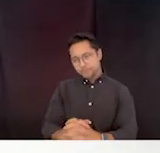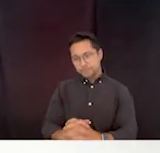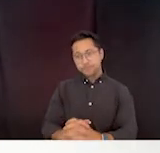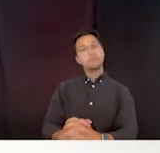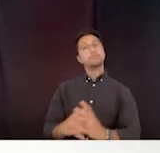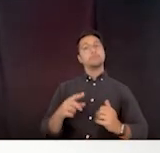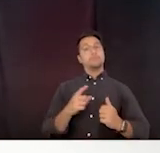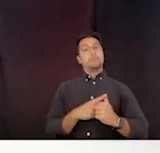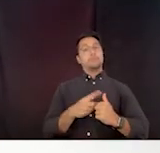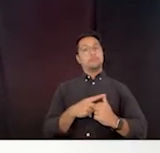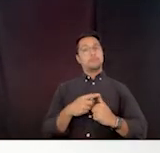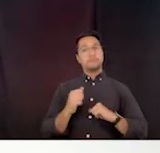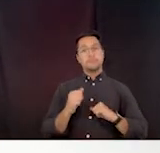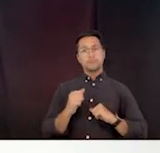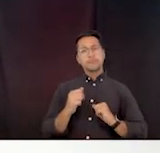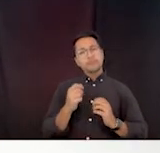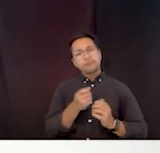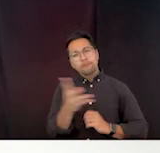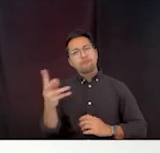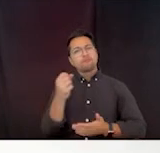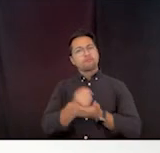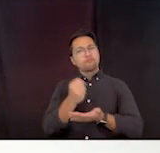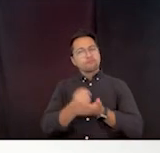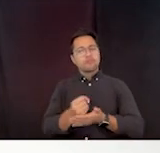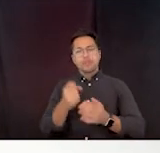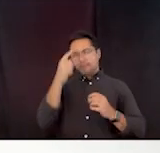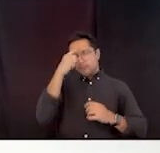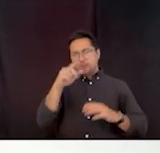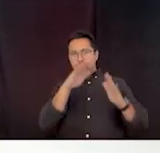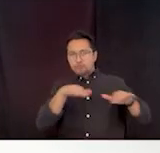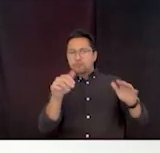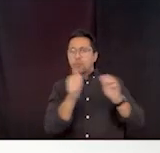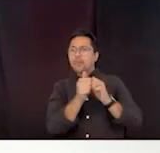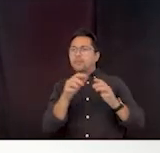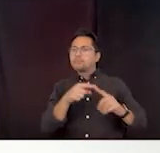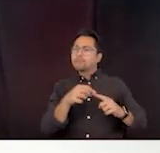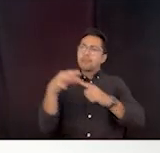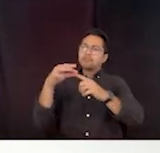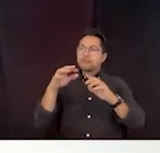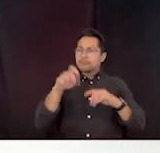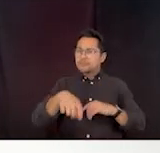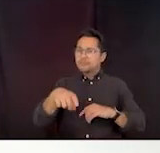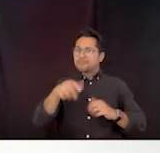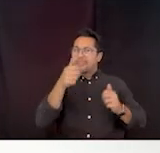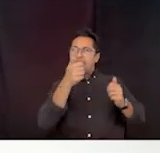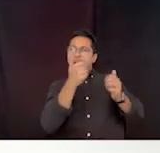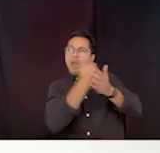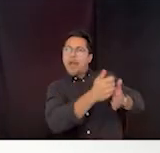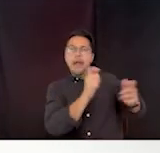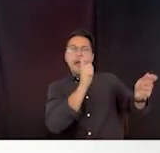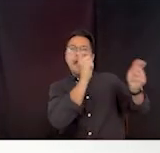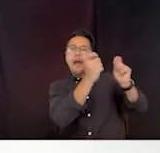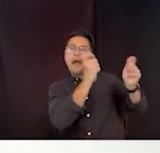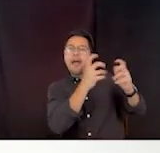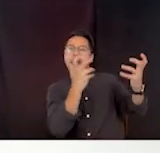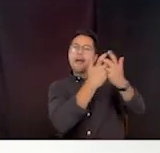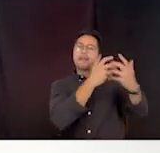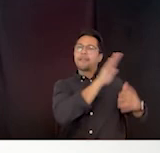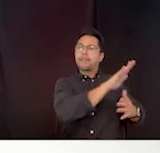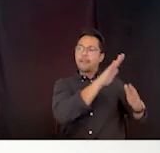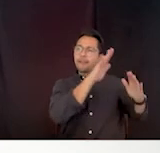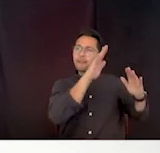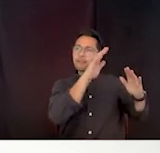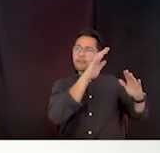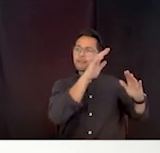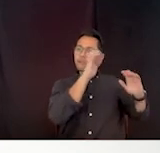The first is a couple of scholarships for children with special needs to help you customize your child's education. So Step Up for Students is listed